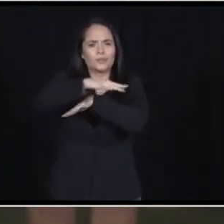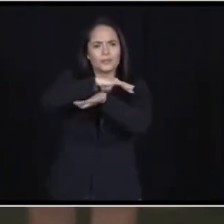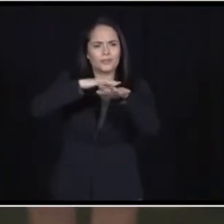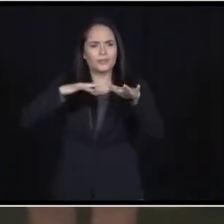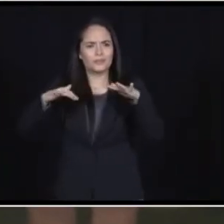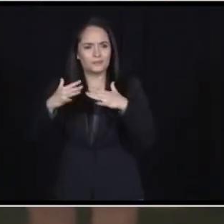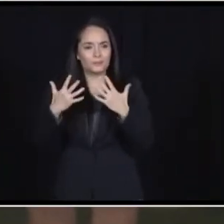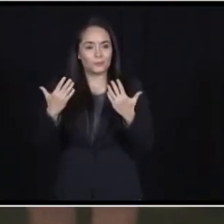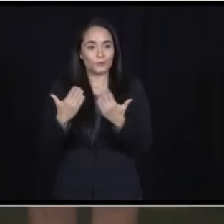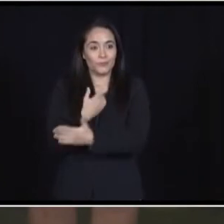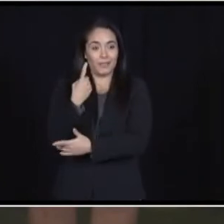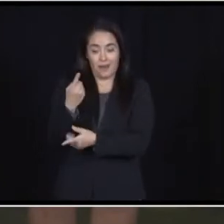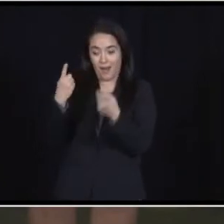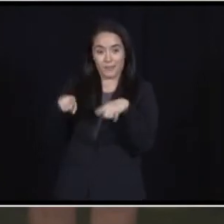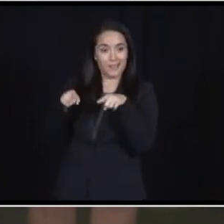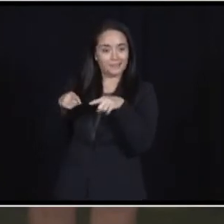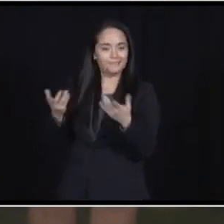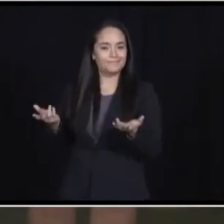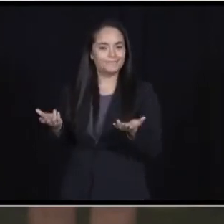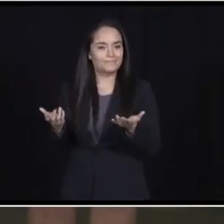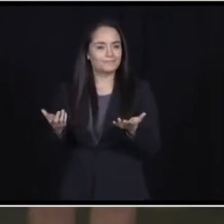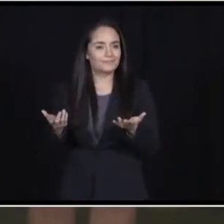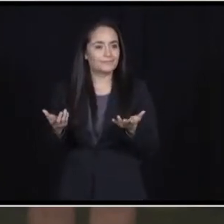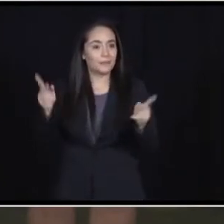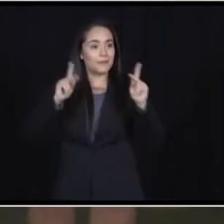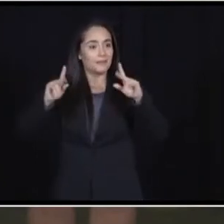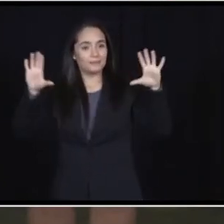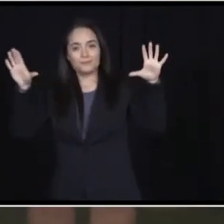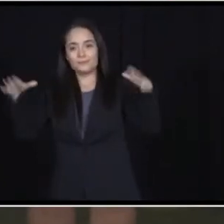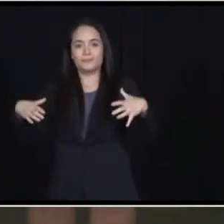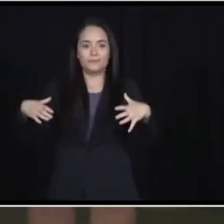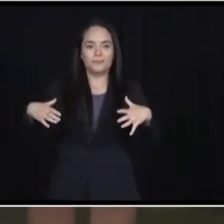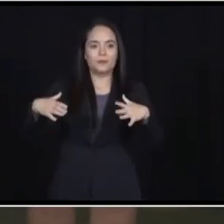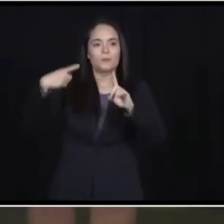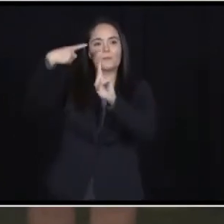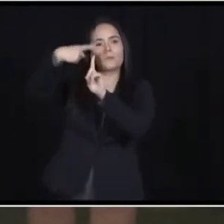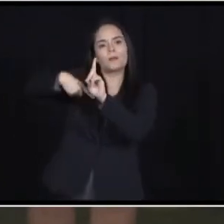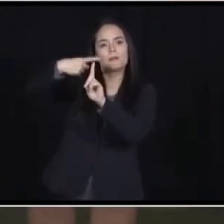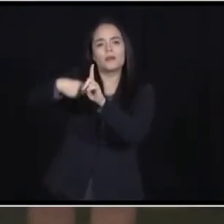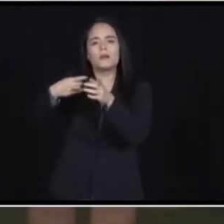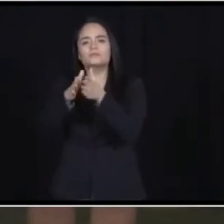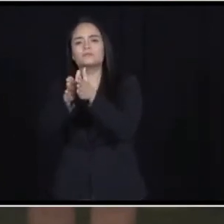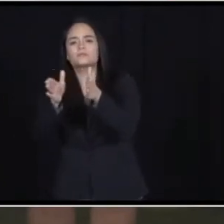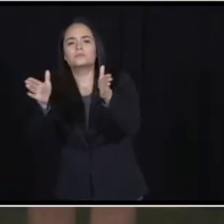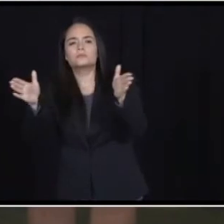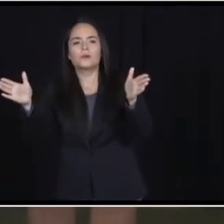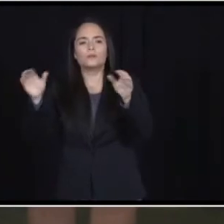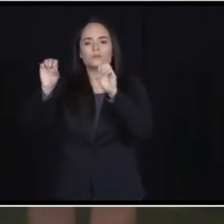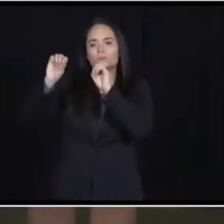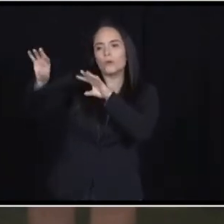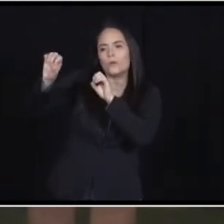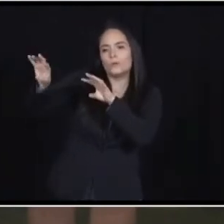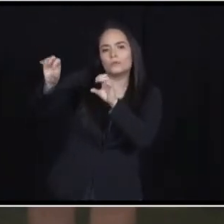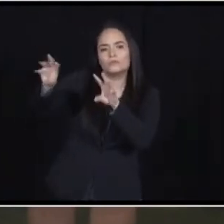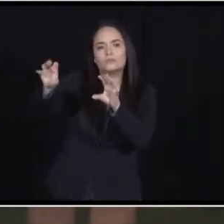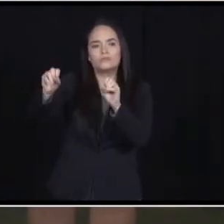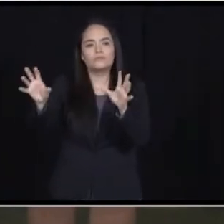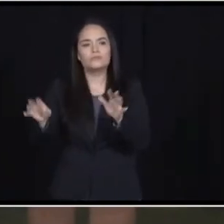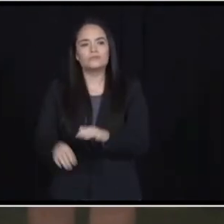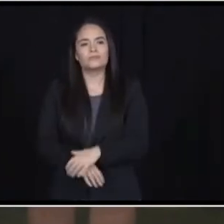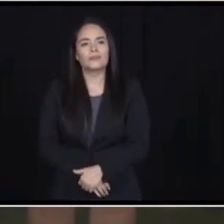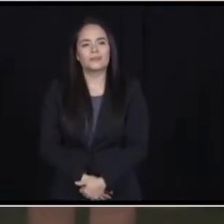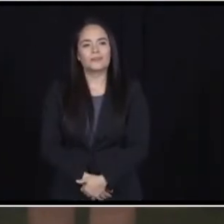new one. So they go out to party, and I guess they rent a public storage area, and 100 people go in there to hold a party.